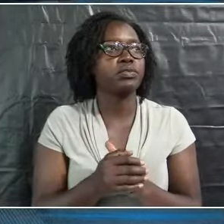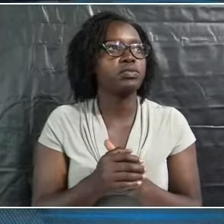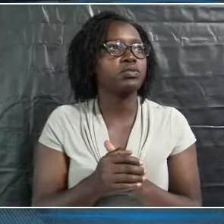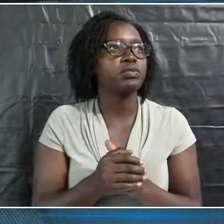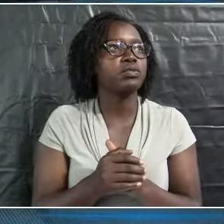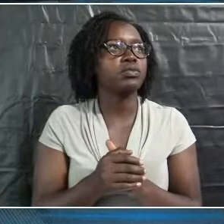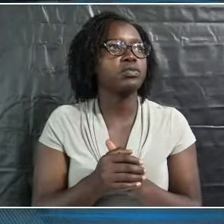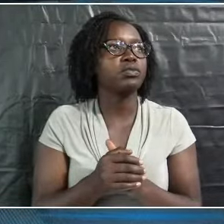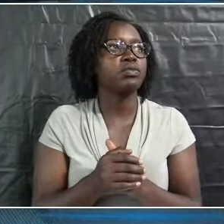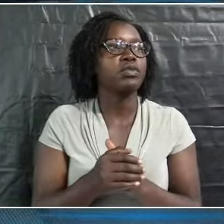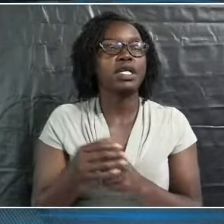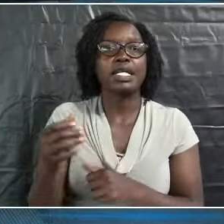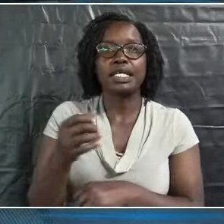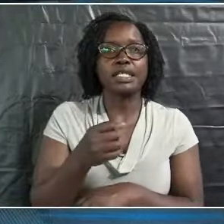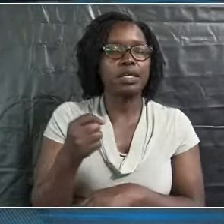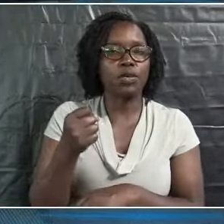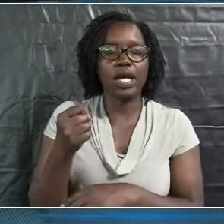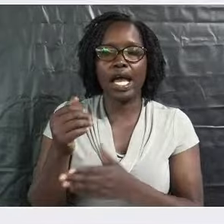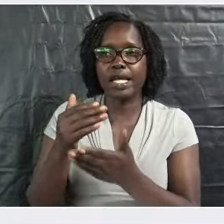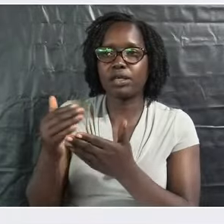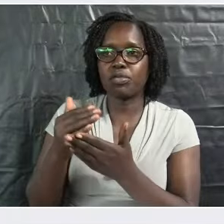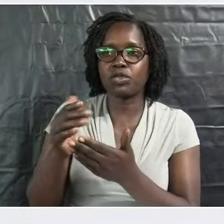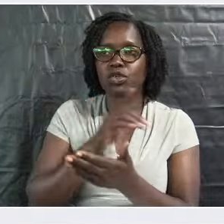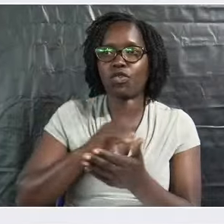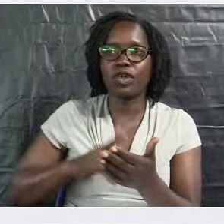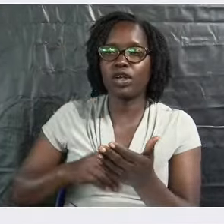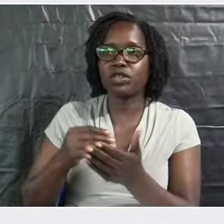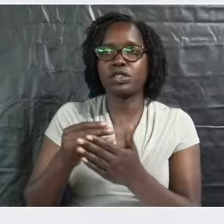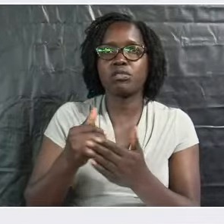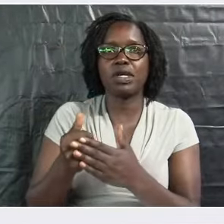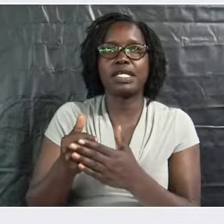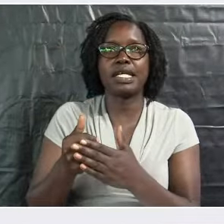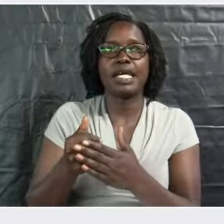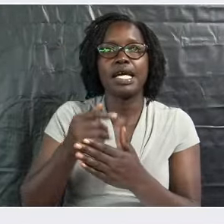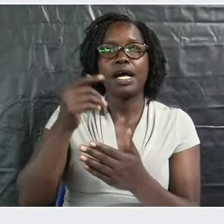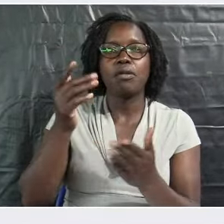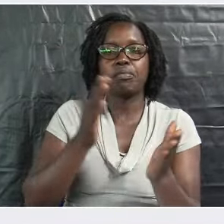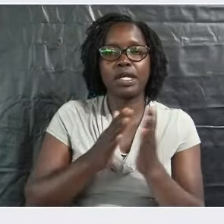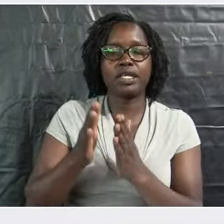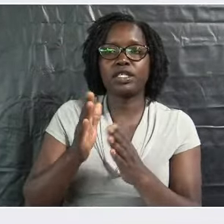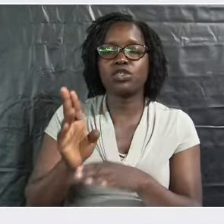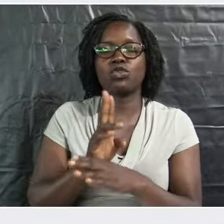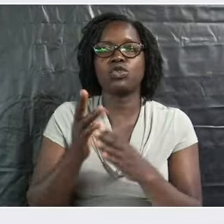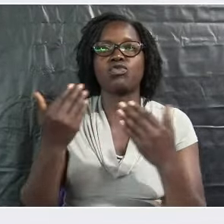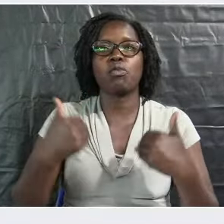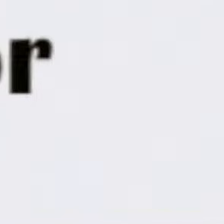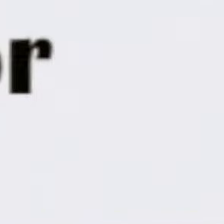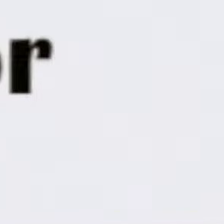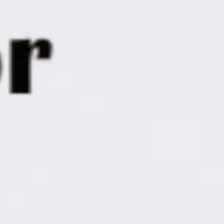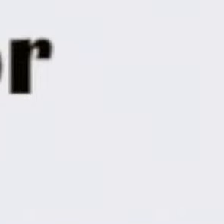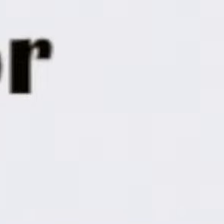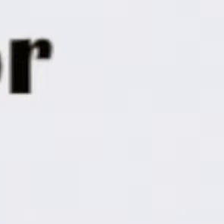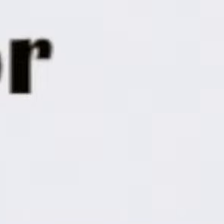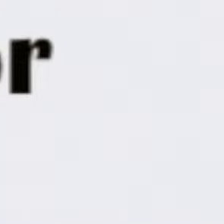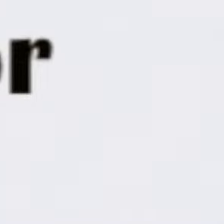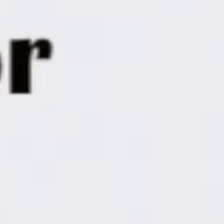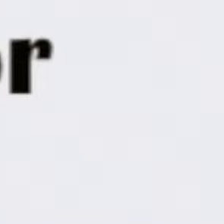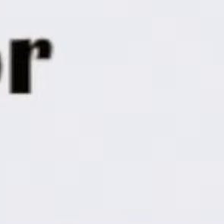they withheld a portion of the Lord's money, intending to use it for personal needs.